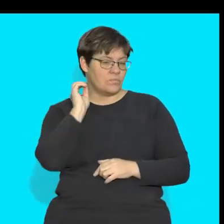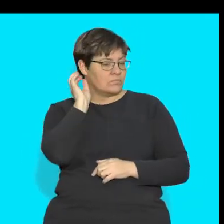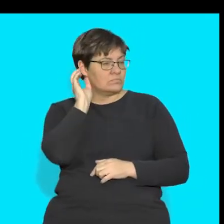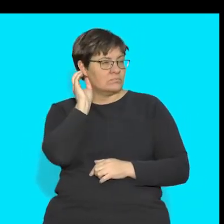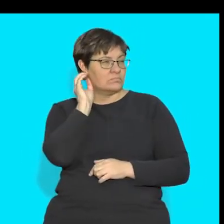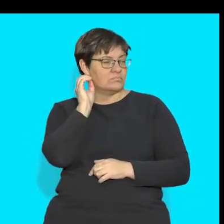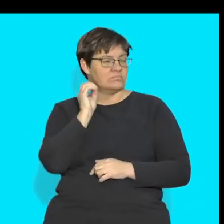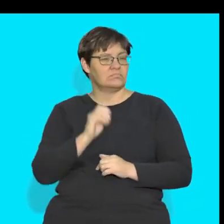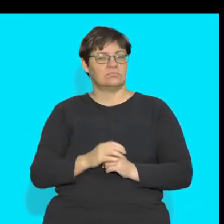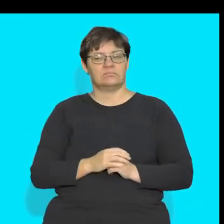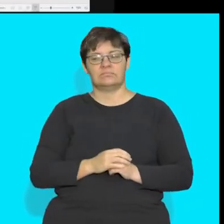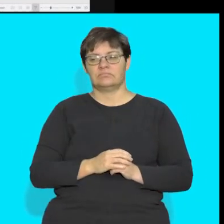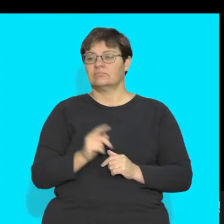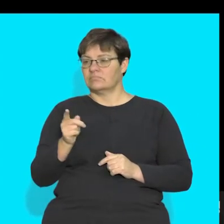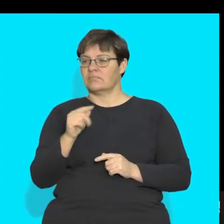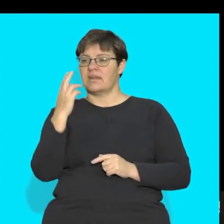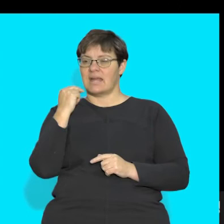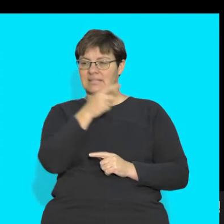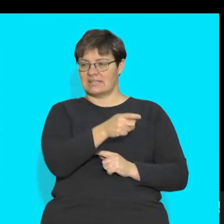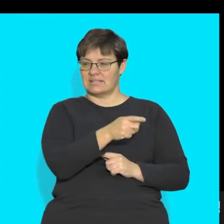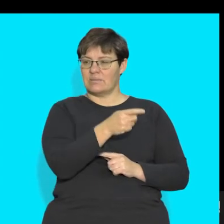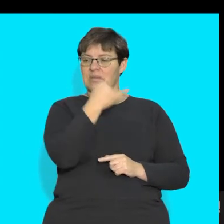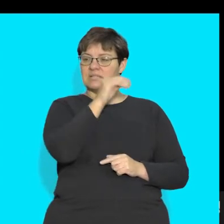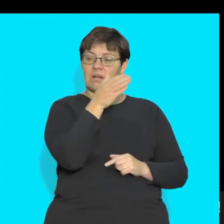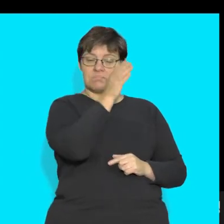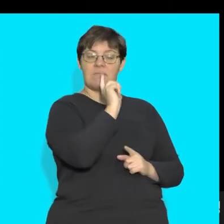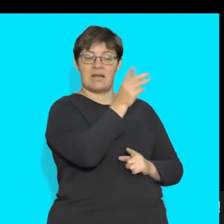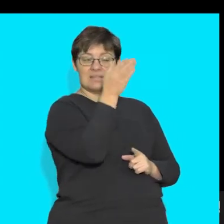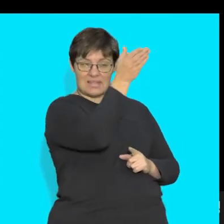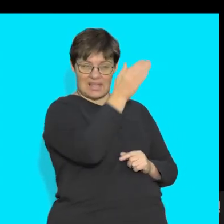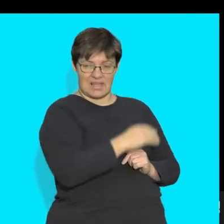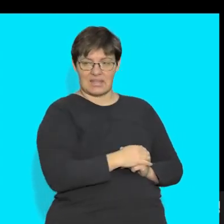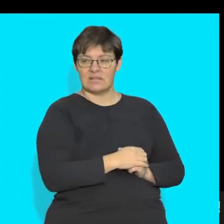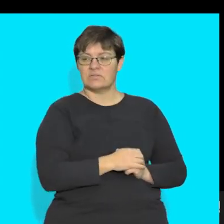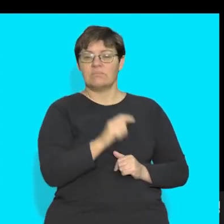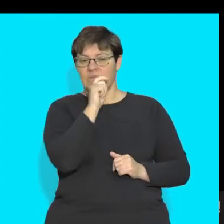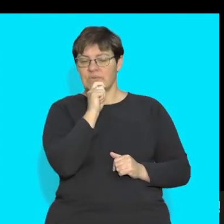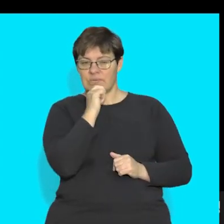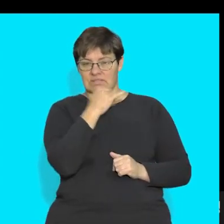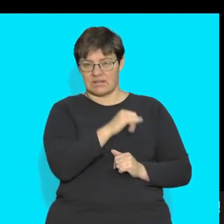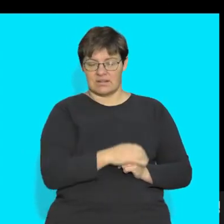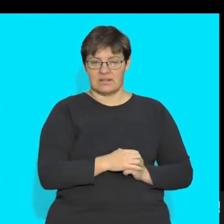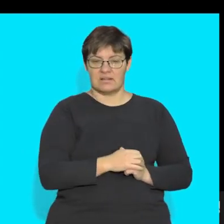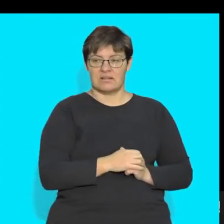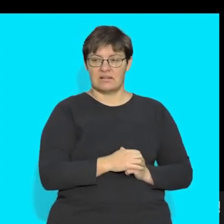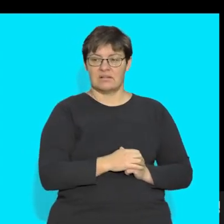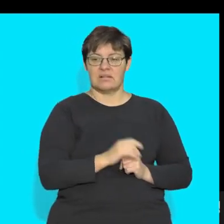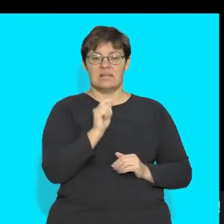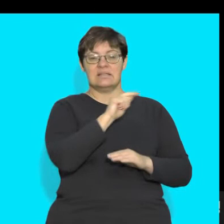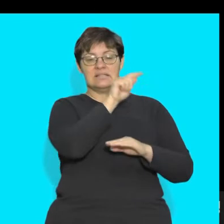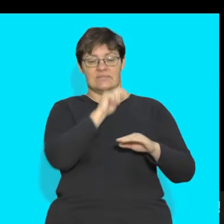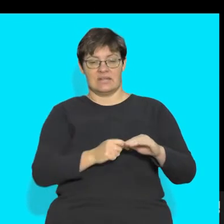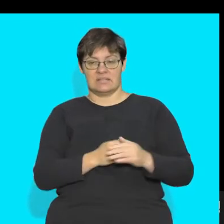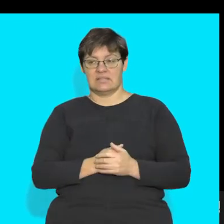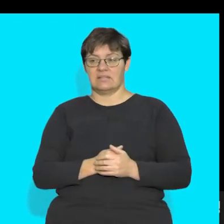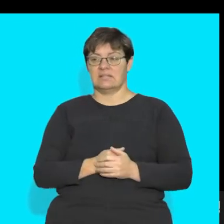times 10 to the minus 34. Now, the nice thing is I still have that answer in my calculator, so I'm going to use that. Divided